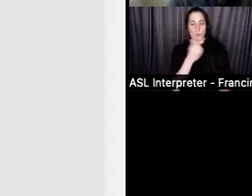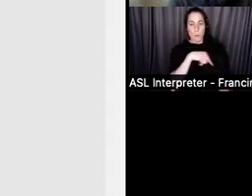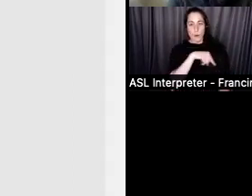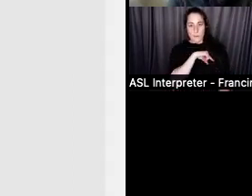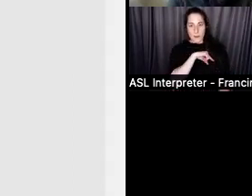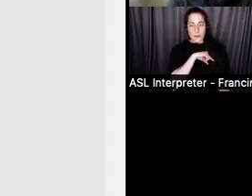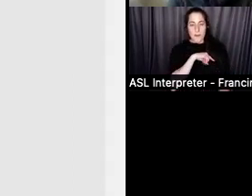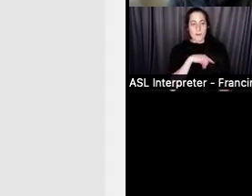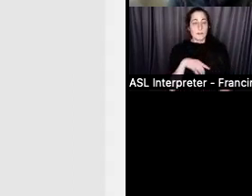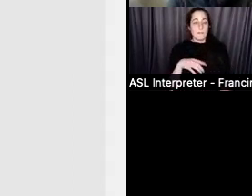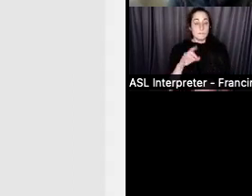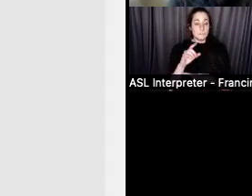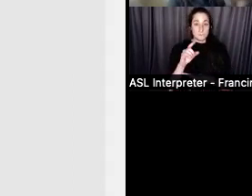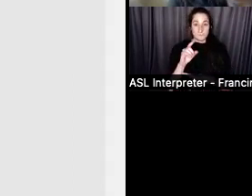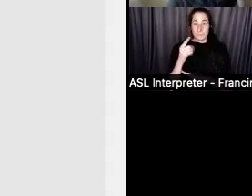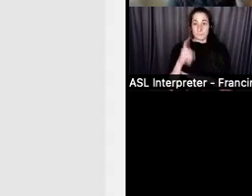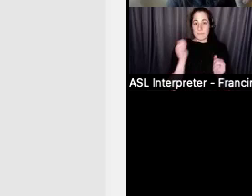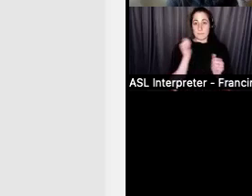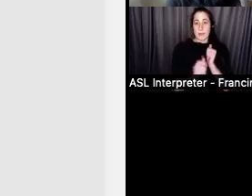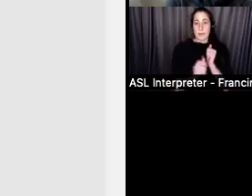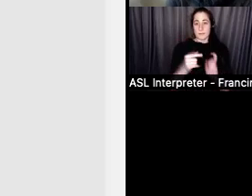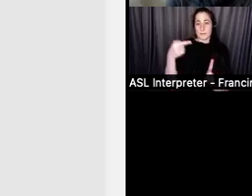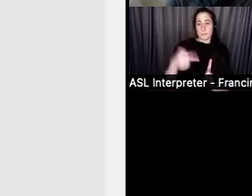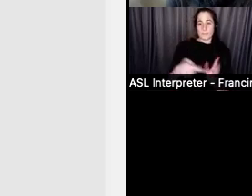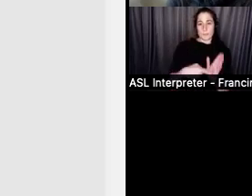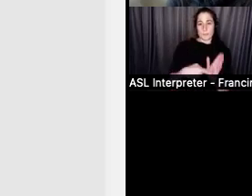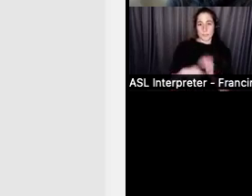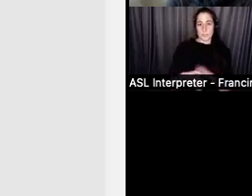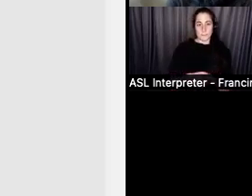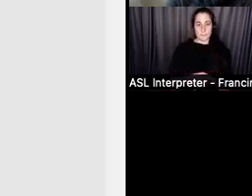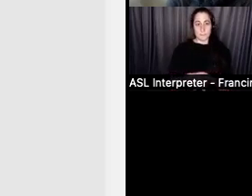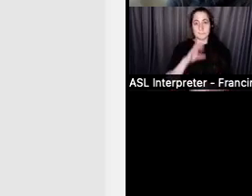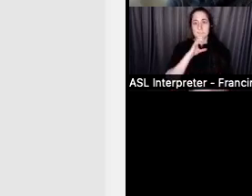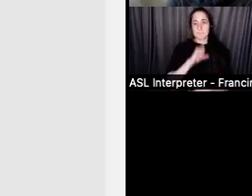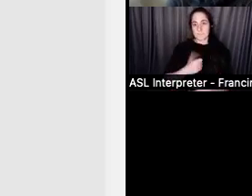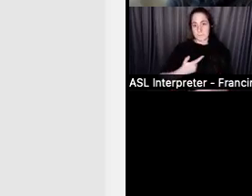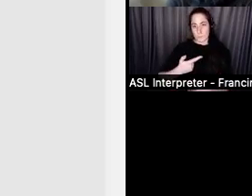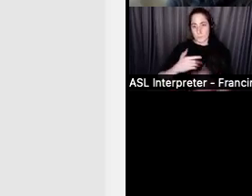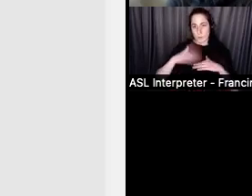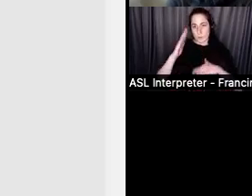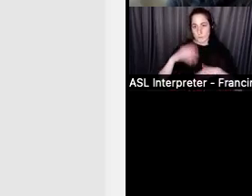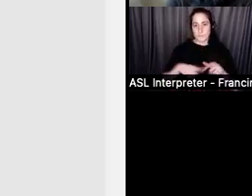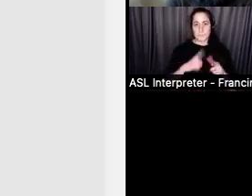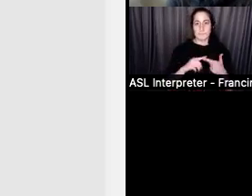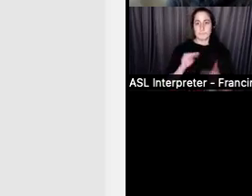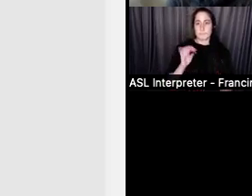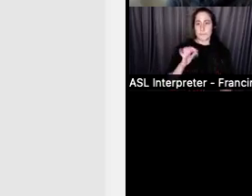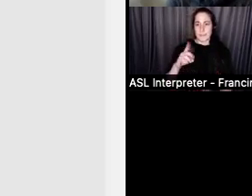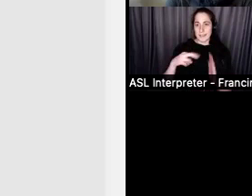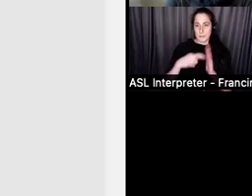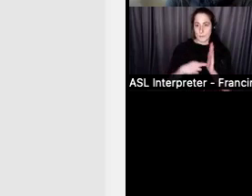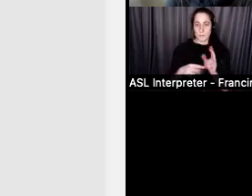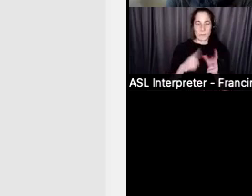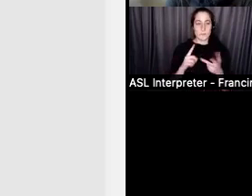all, first you have to pass these targeting criteria. To be 21 and over, Medicaid enrolled, you must